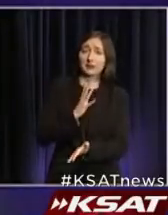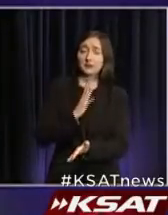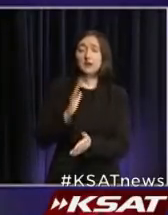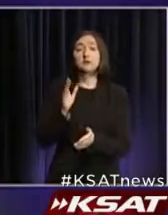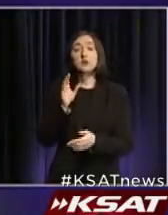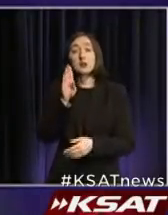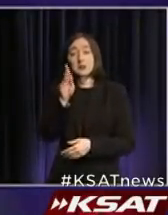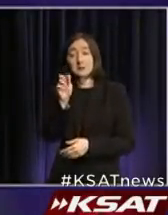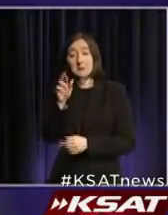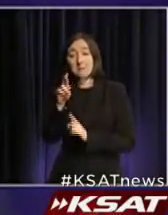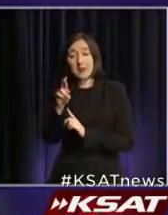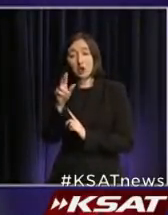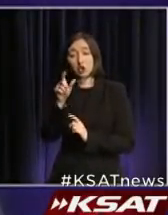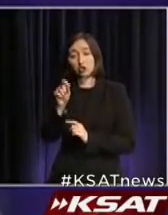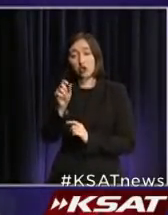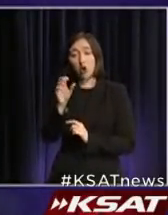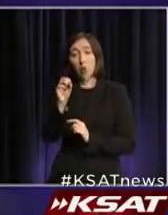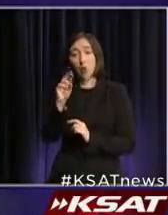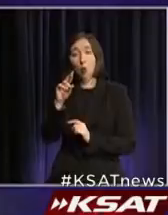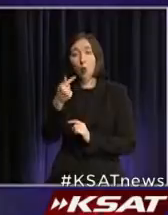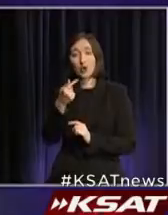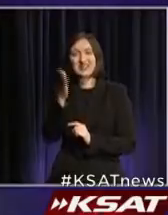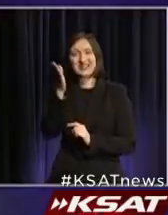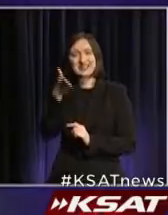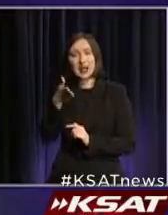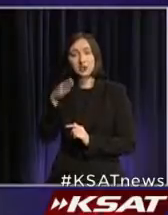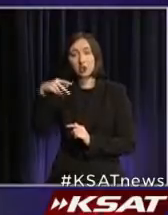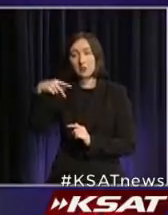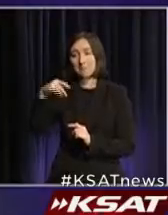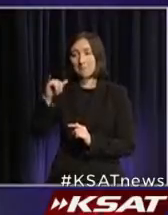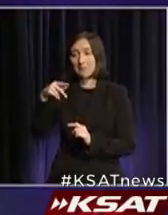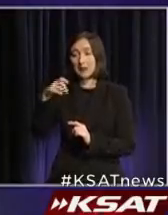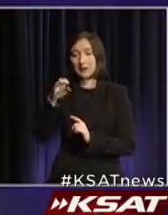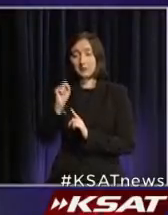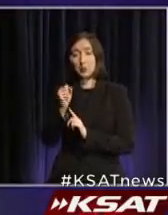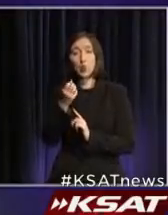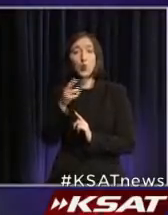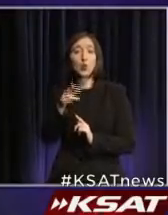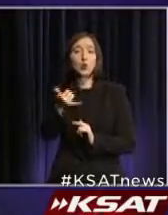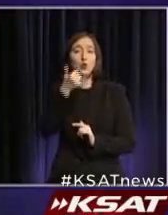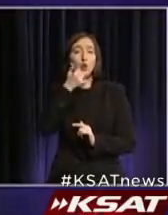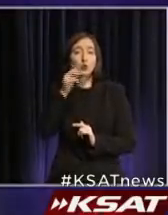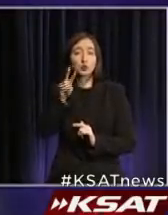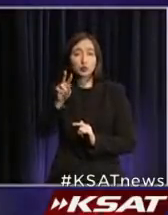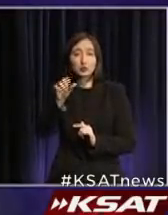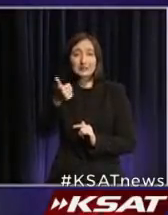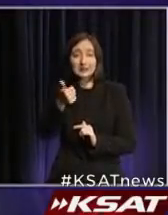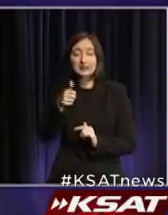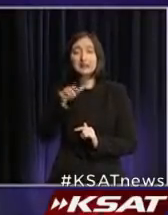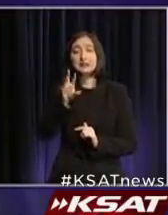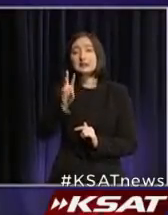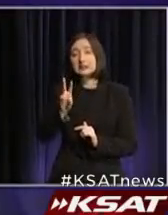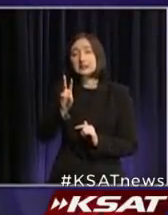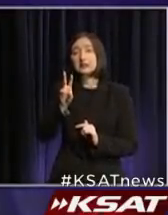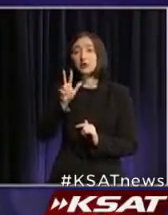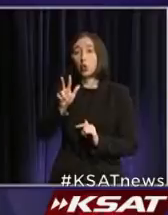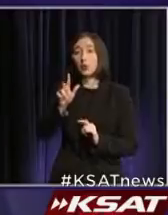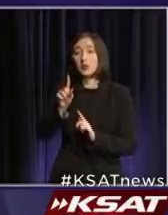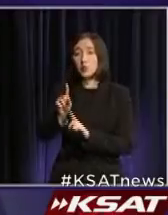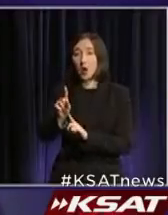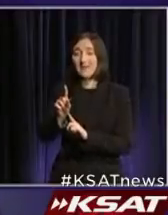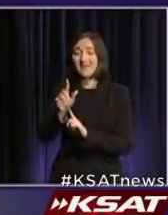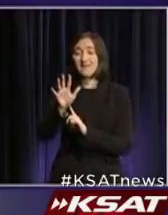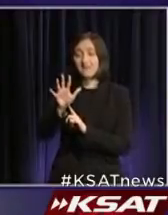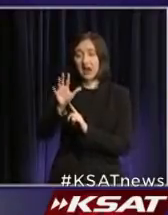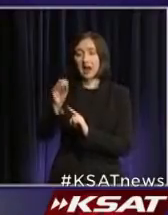bexar.org/pipes, or you can call 210-631-5000. 5,000. And of course, I joined the mayor in asking